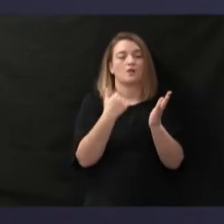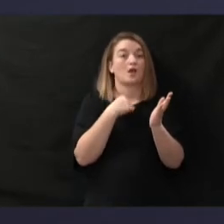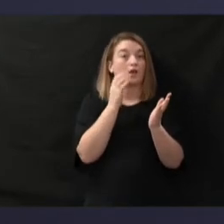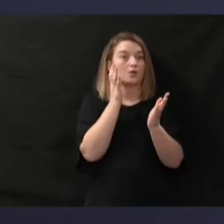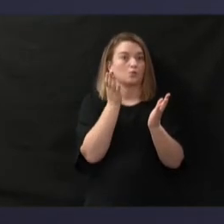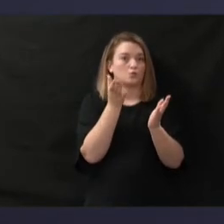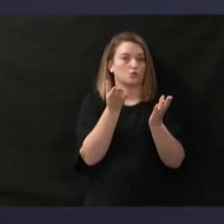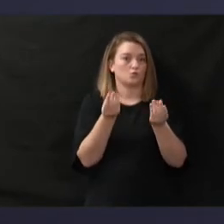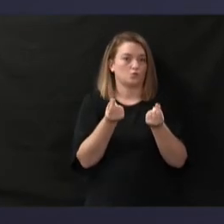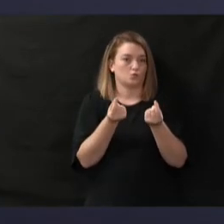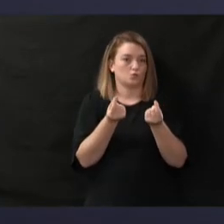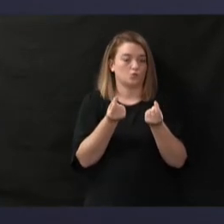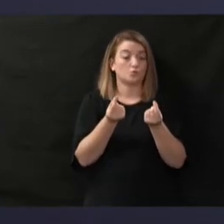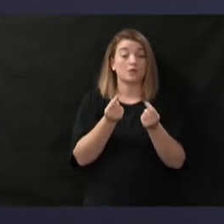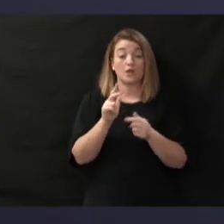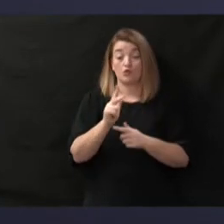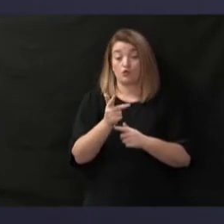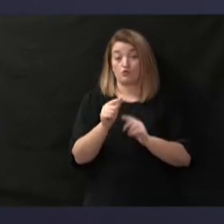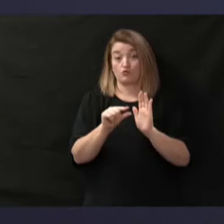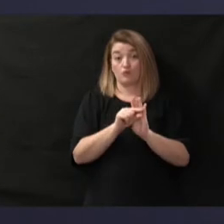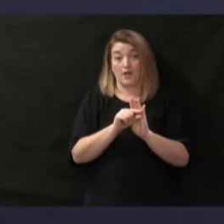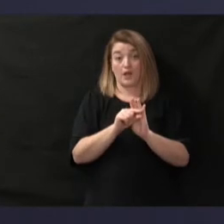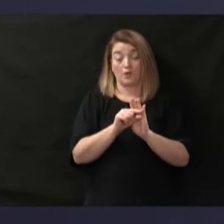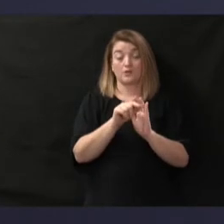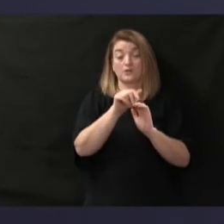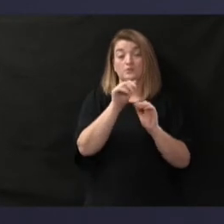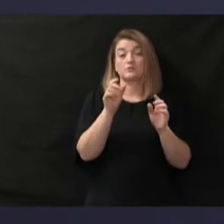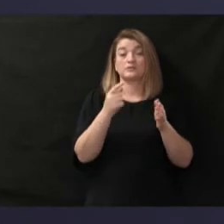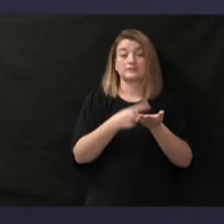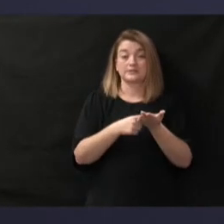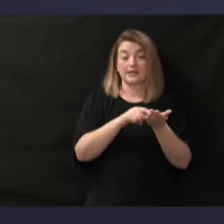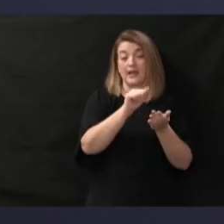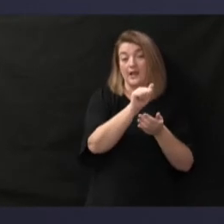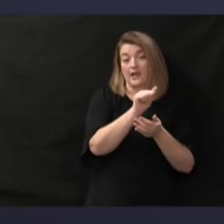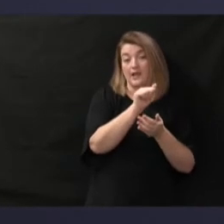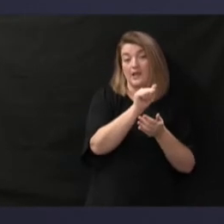grade, we talked about AU and AW the same week and talked about